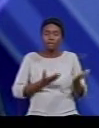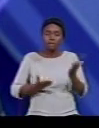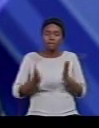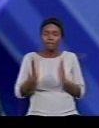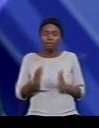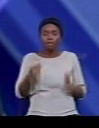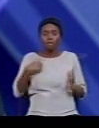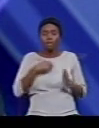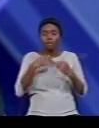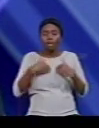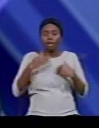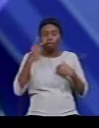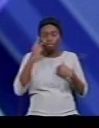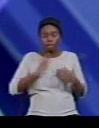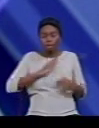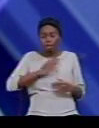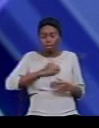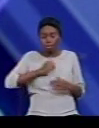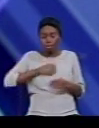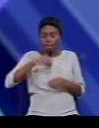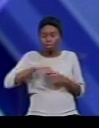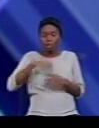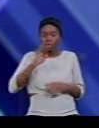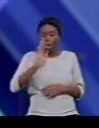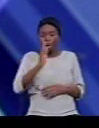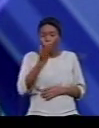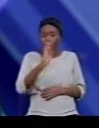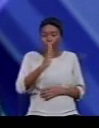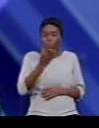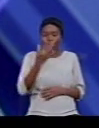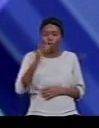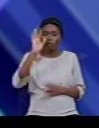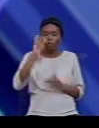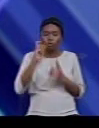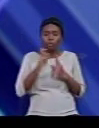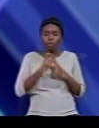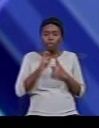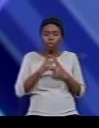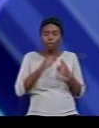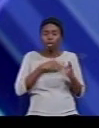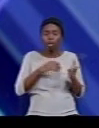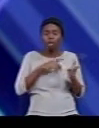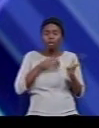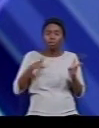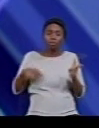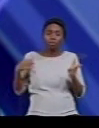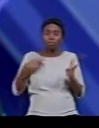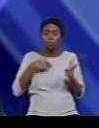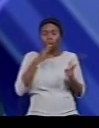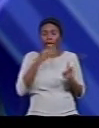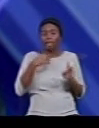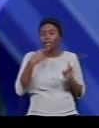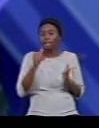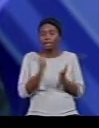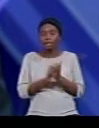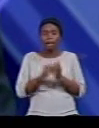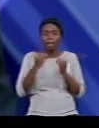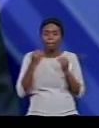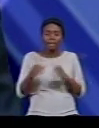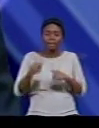We have seen ourselves in the mirror of your word. And Lord, we are saying that in any